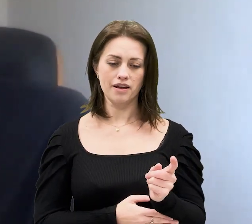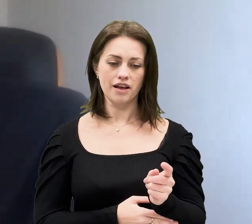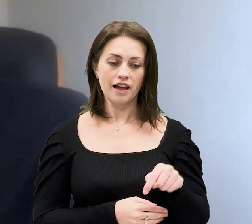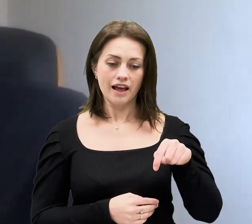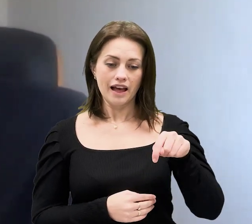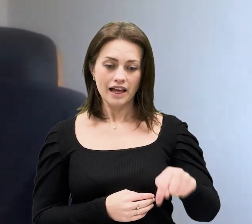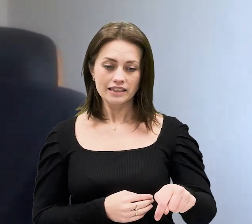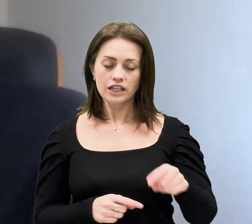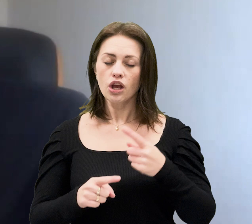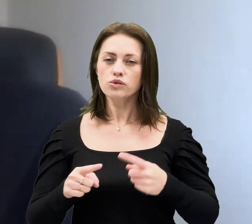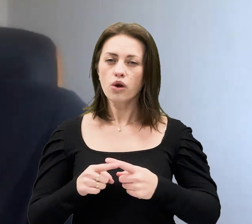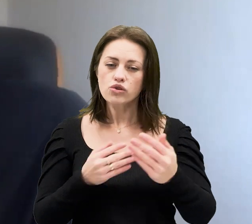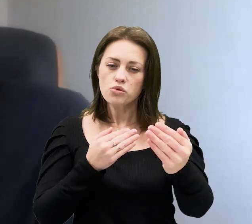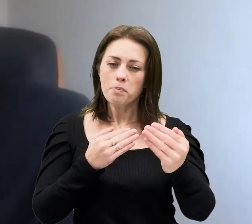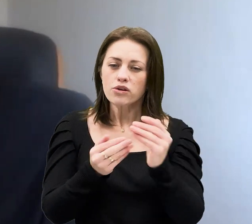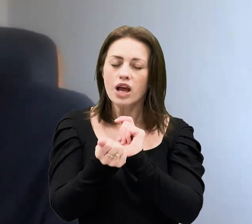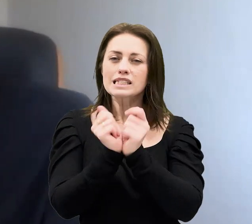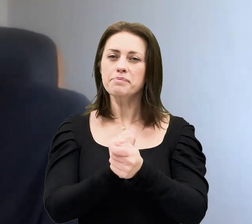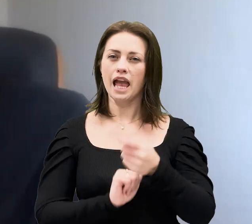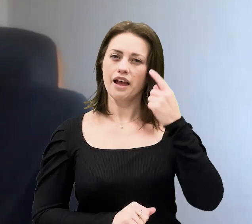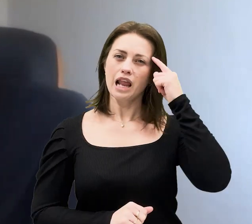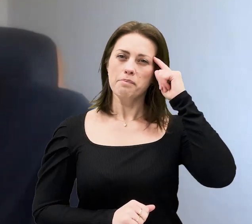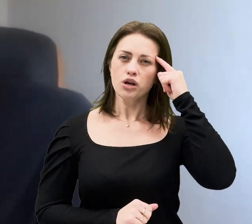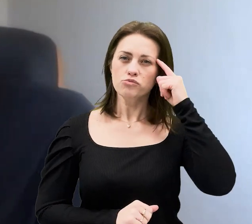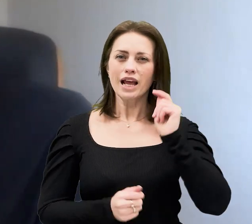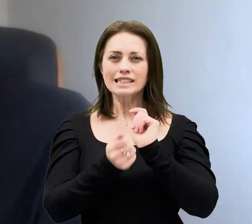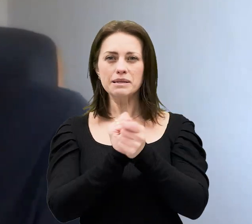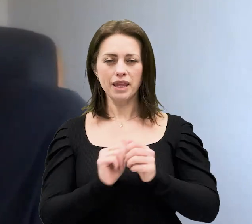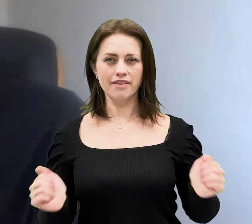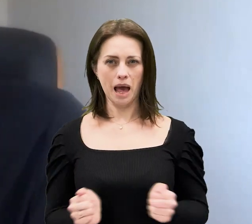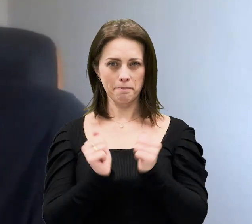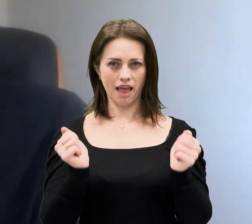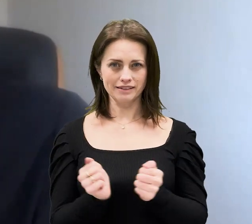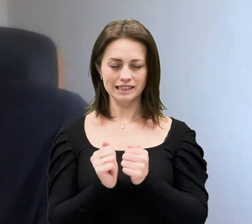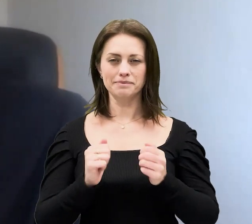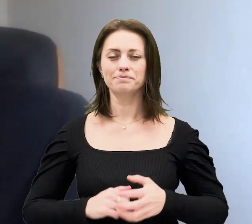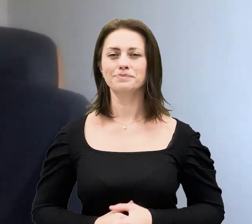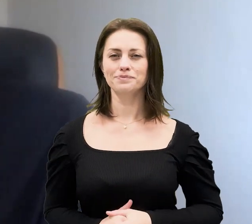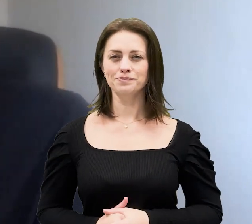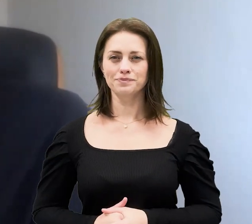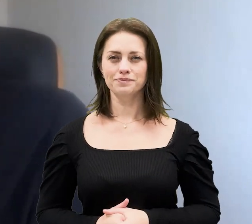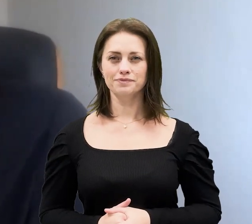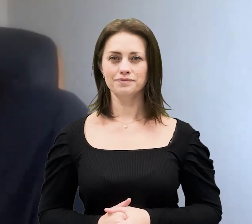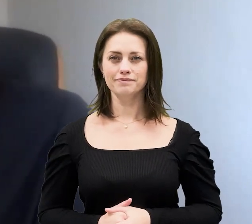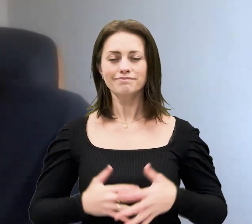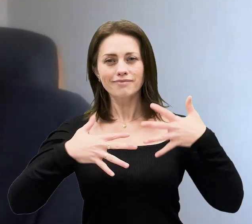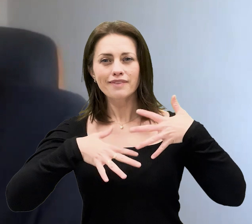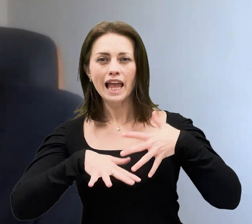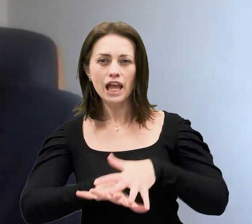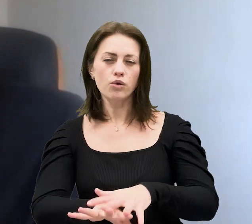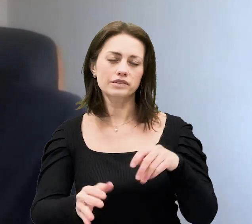some of the exclusion and bring that as steps toward change in thinking and changing